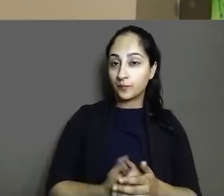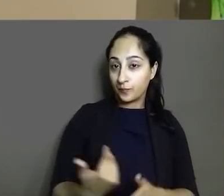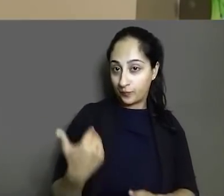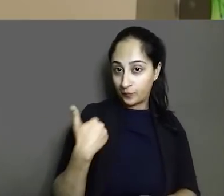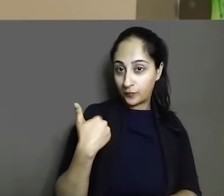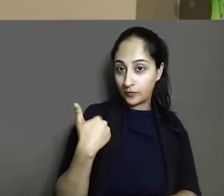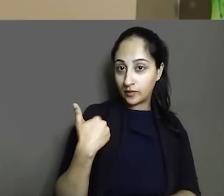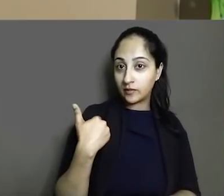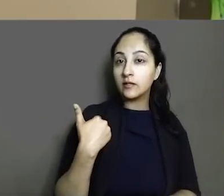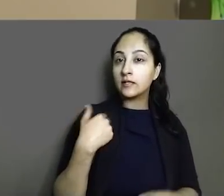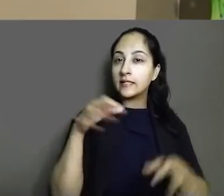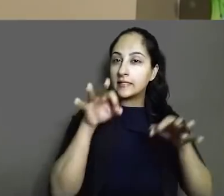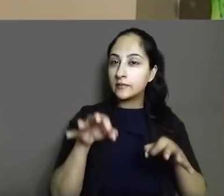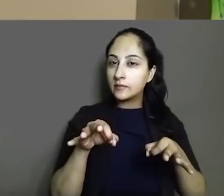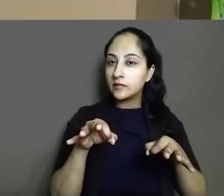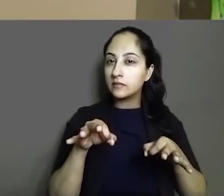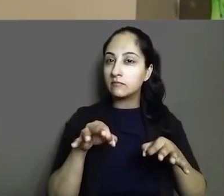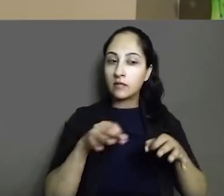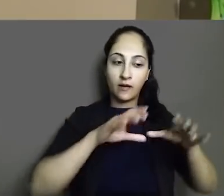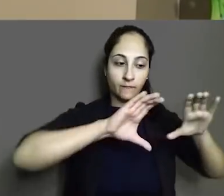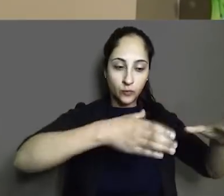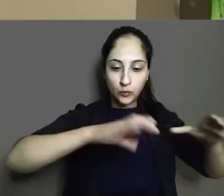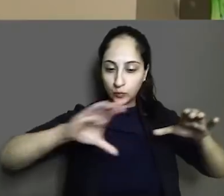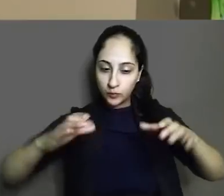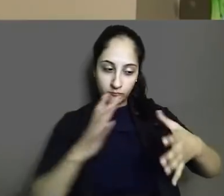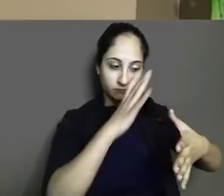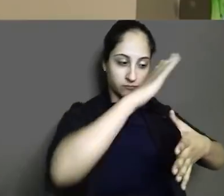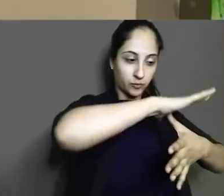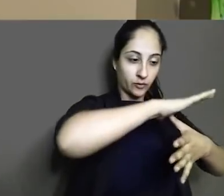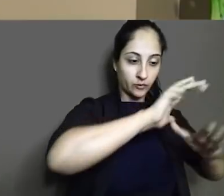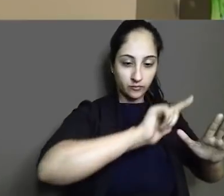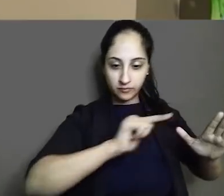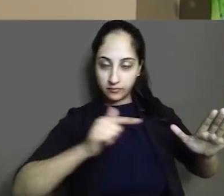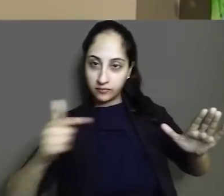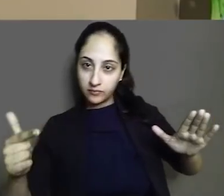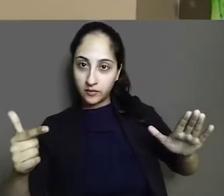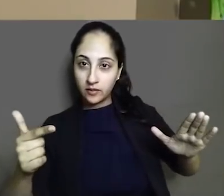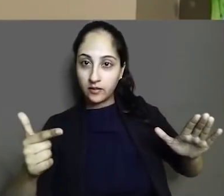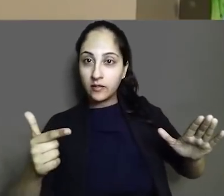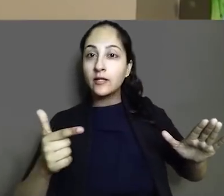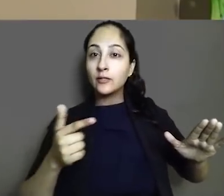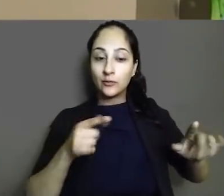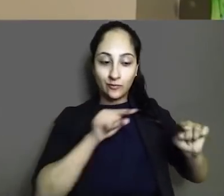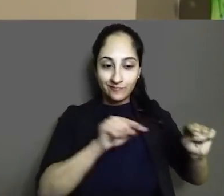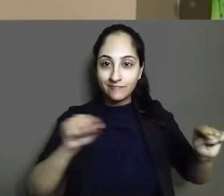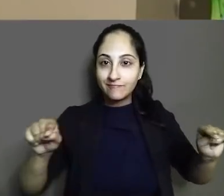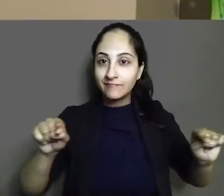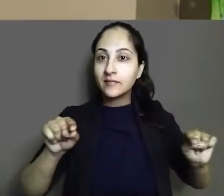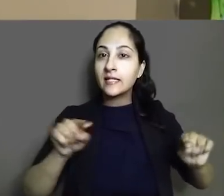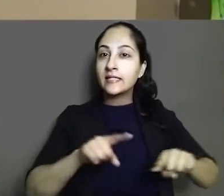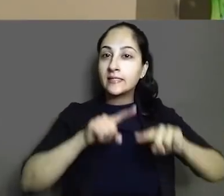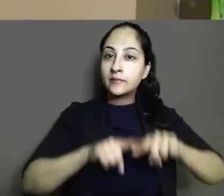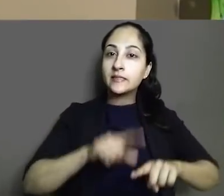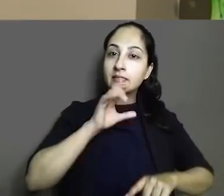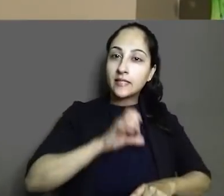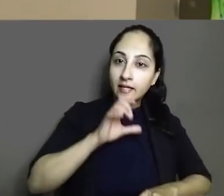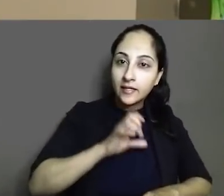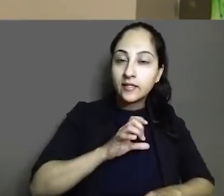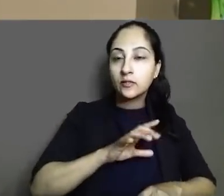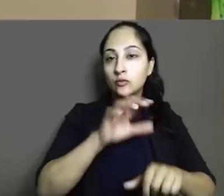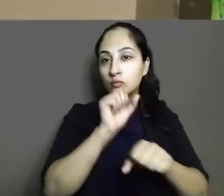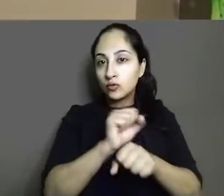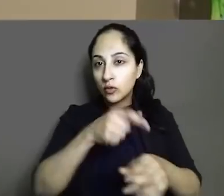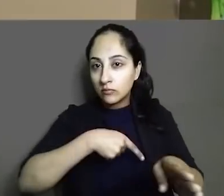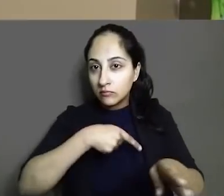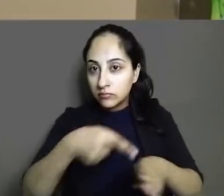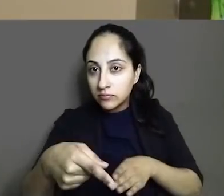some other type of essential worker? You need to know where you fit into your province's grand scheme of the rollout. And every province will have a